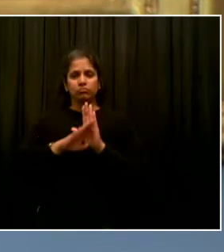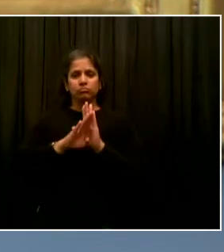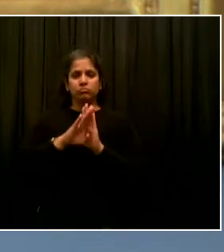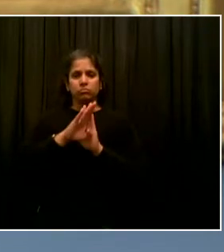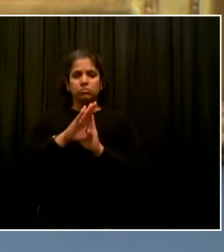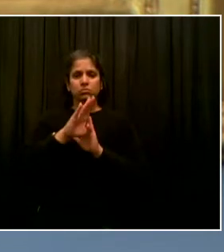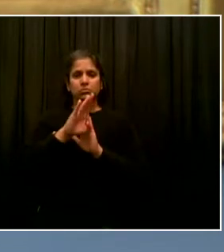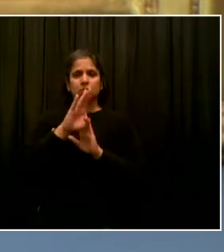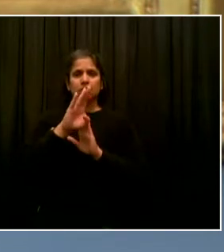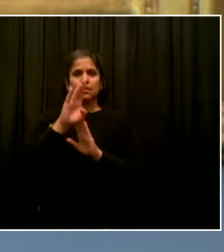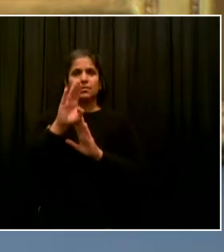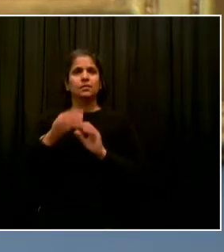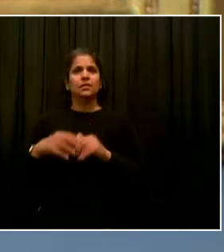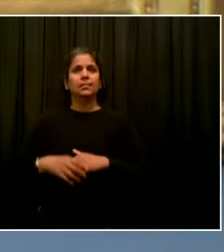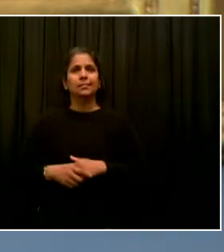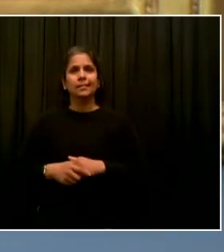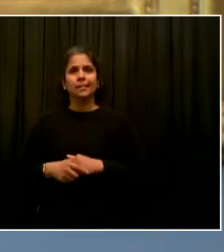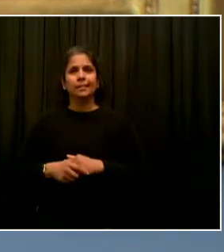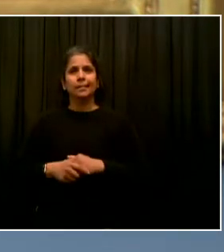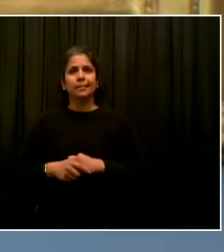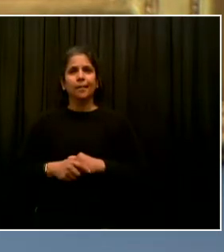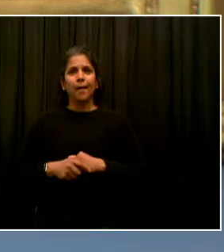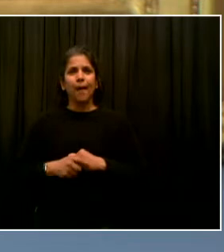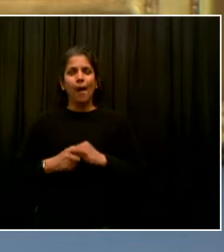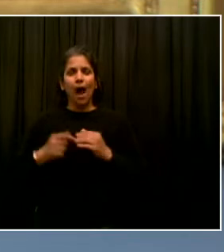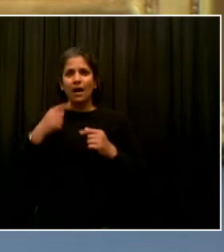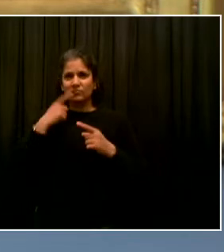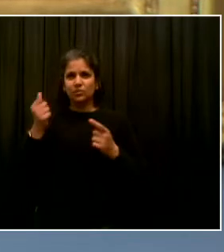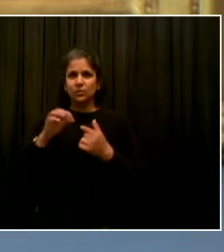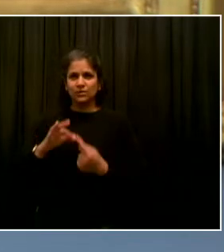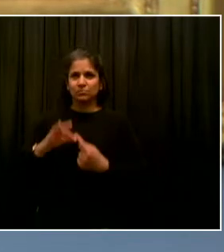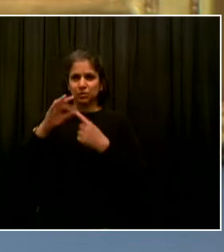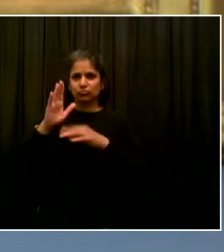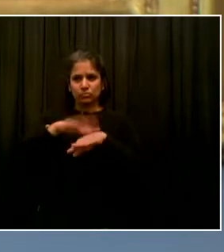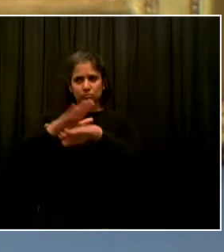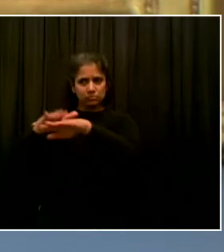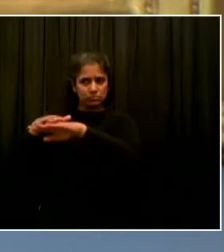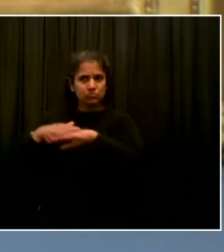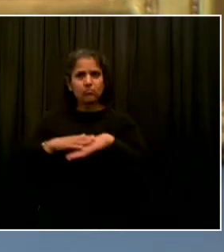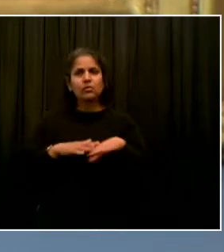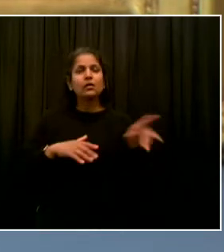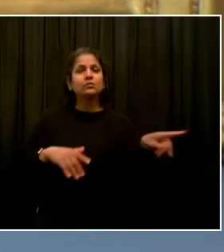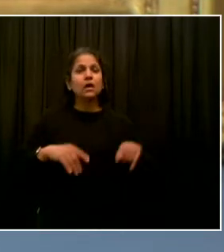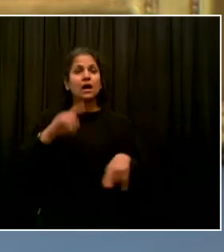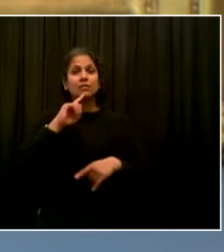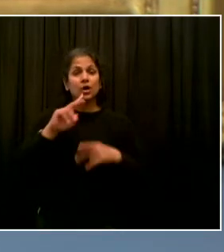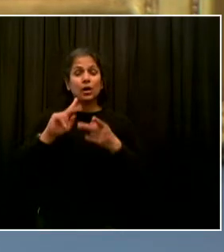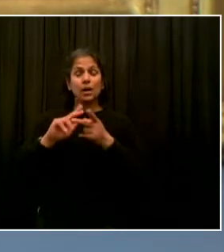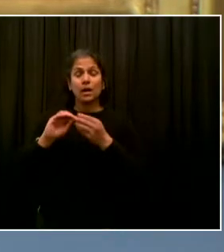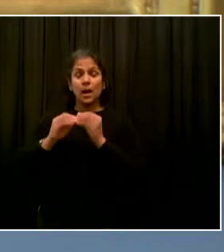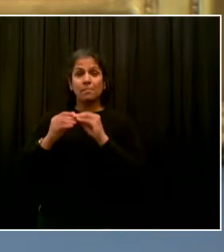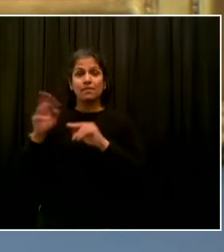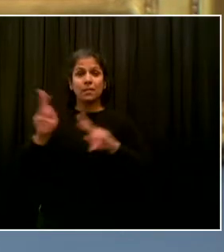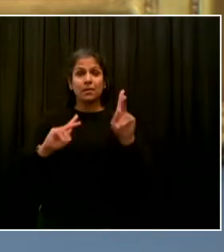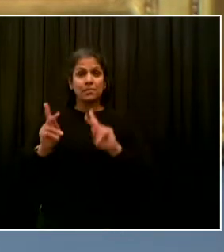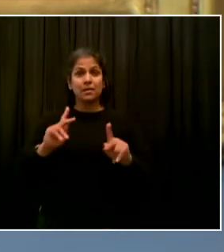everyone to take special precaution. We had a large number of people here at City